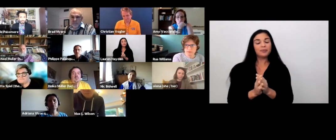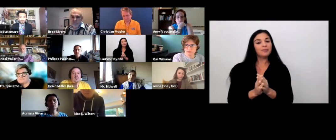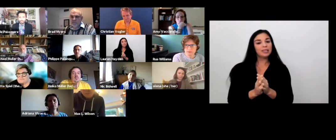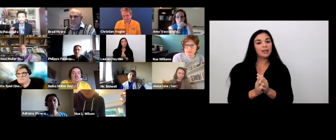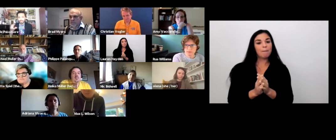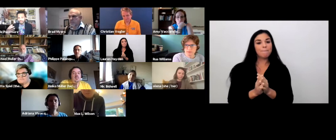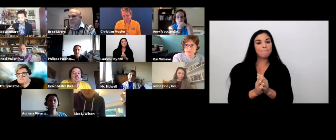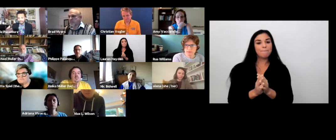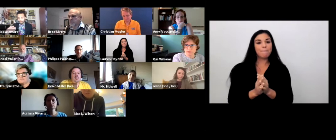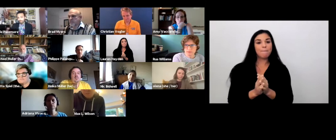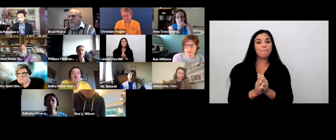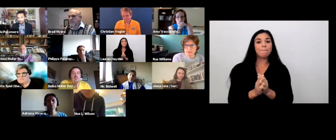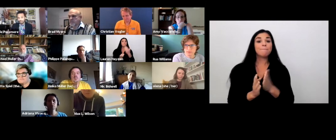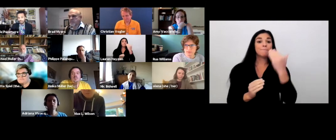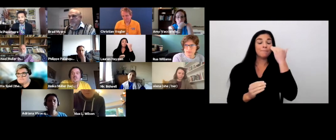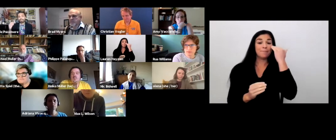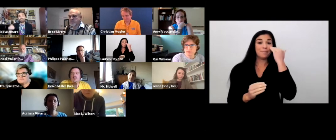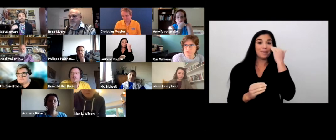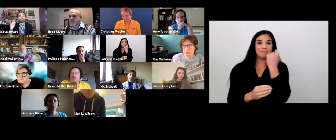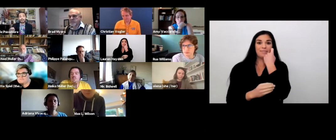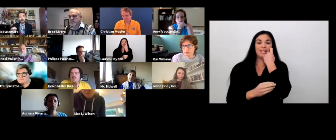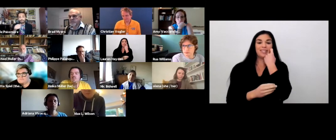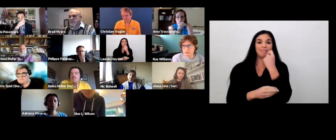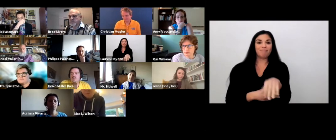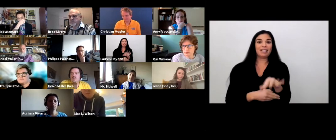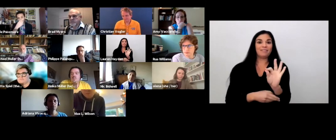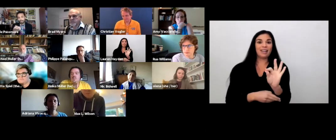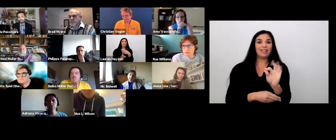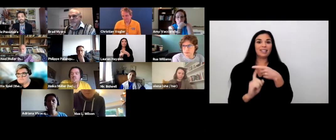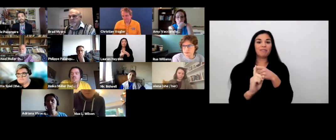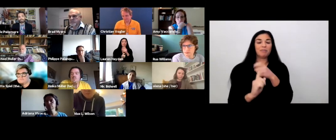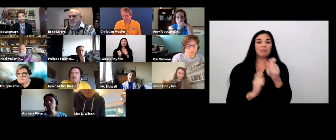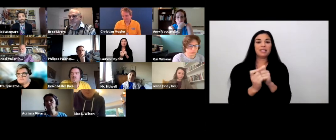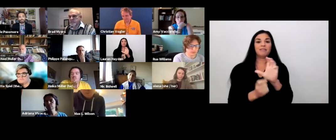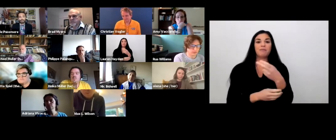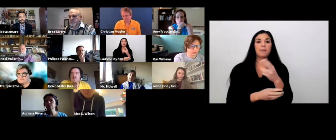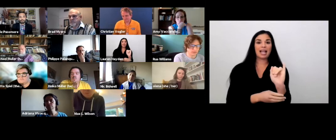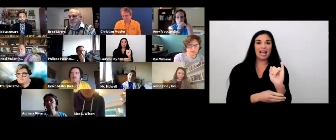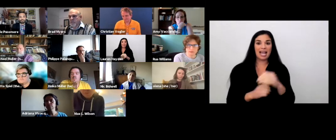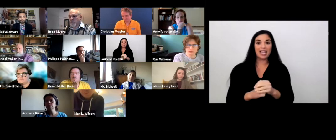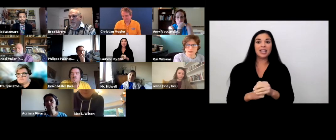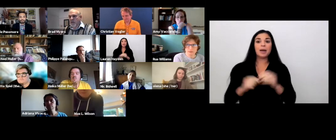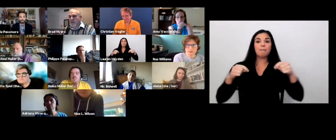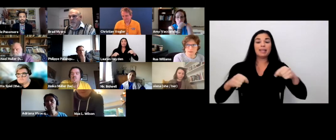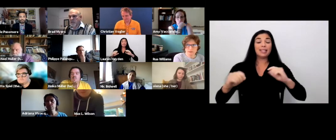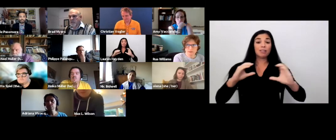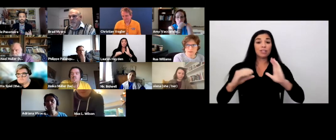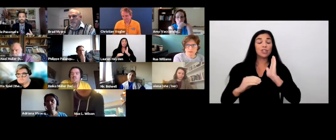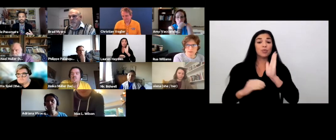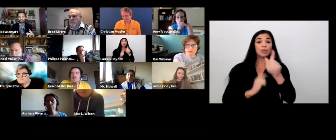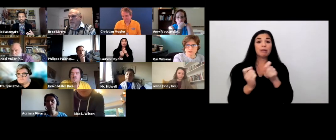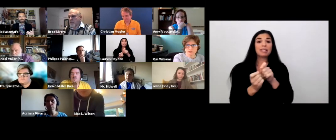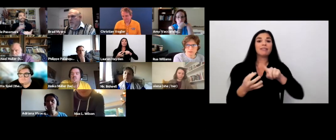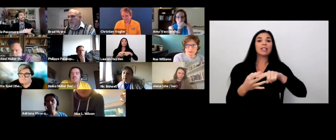So although these findings that I'm about to speak to come specifically from CHI, we really want to start this conversation with the